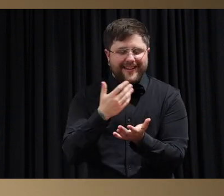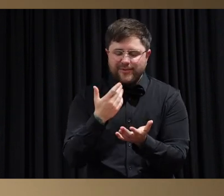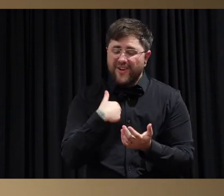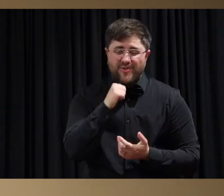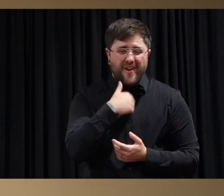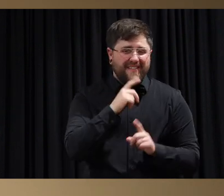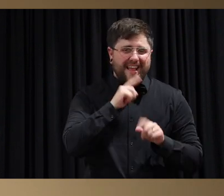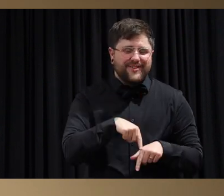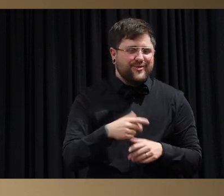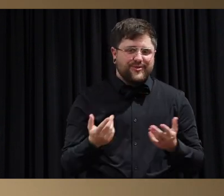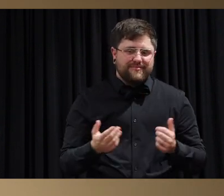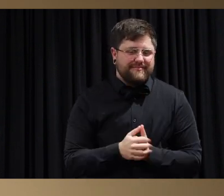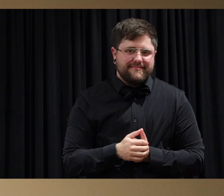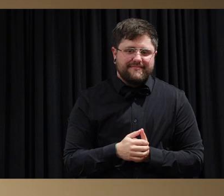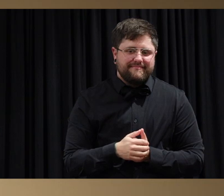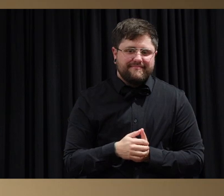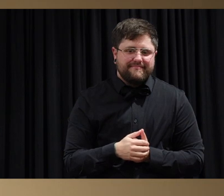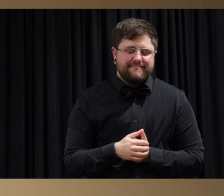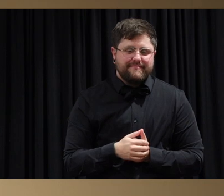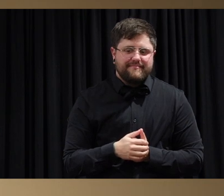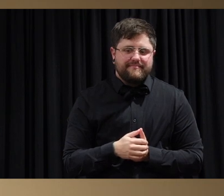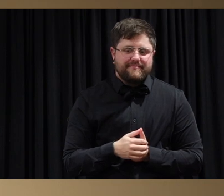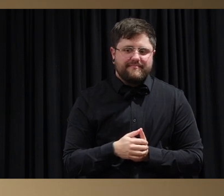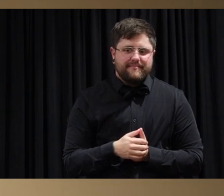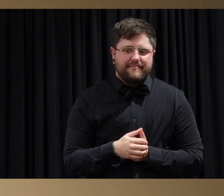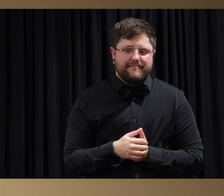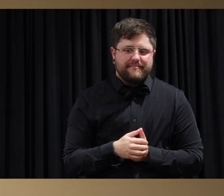So I don't have the answer that you're looking for, but...